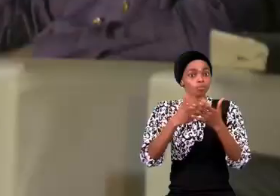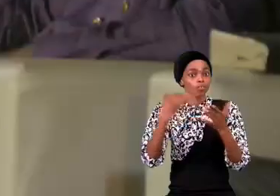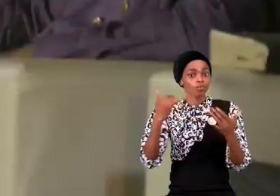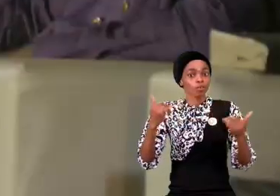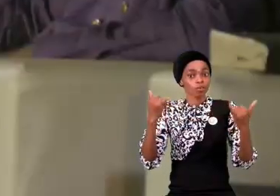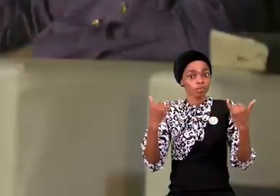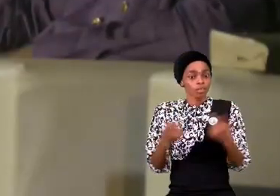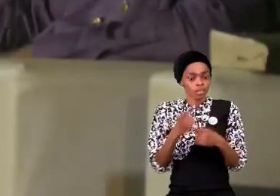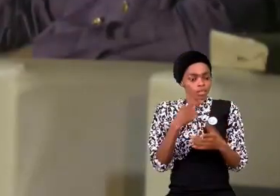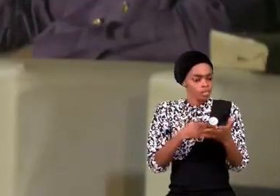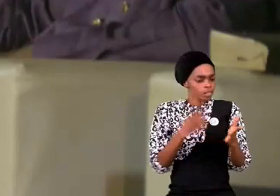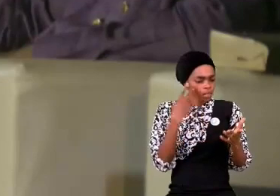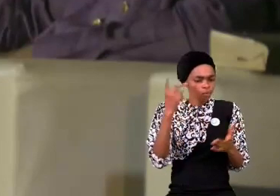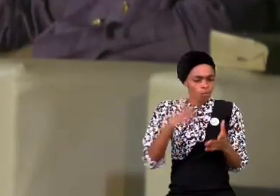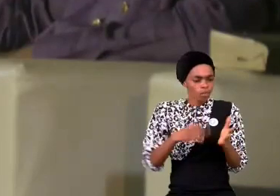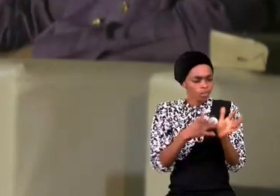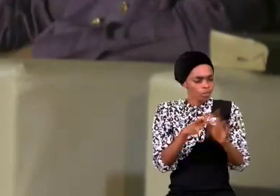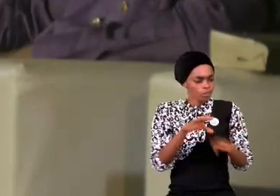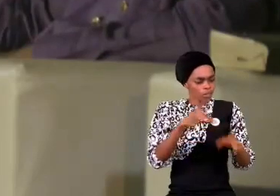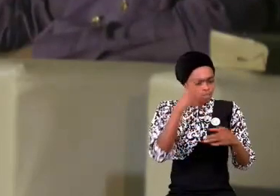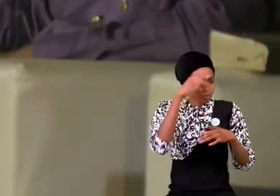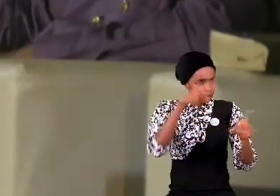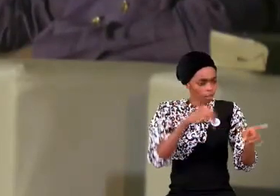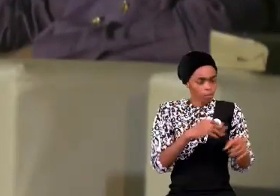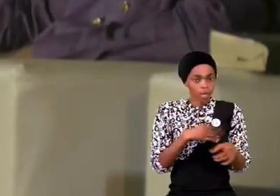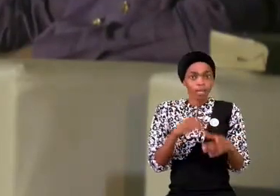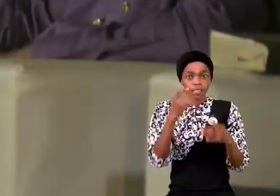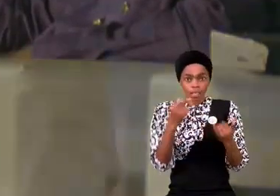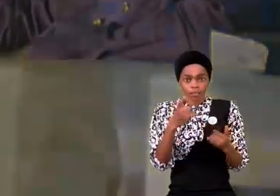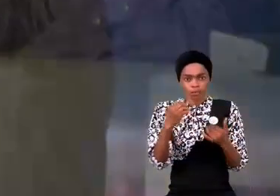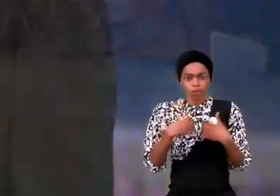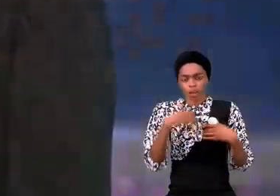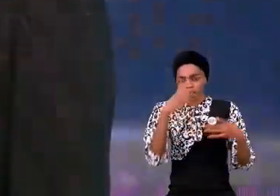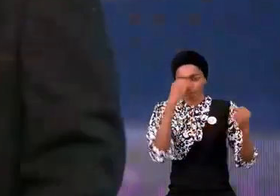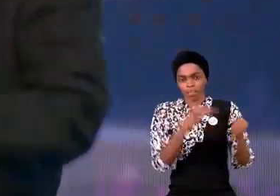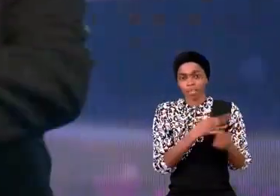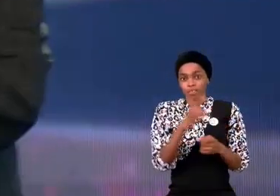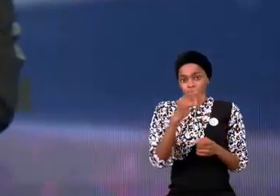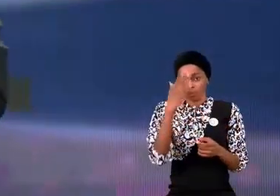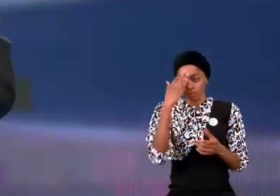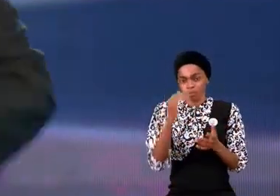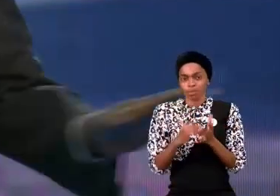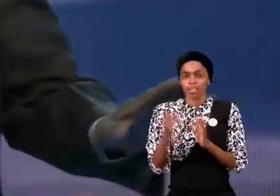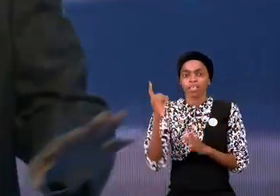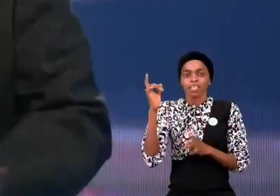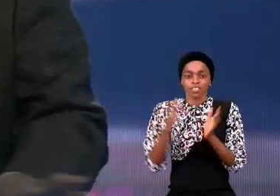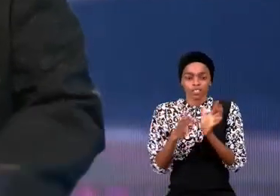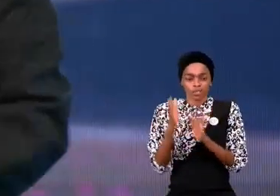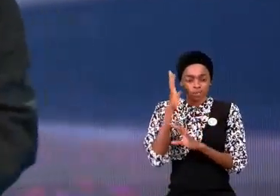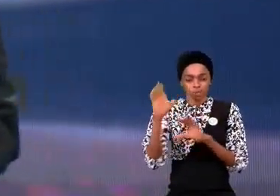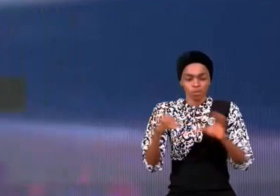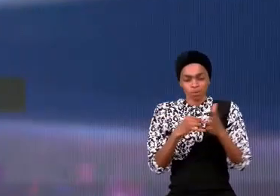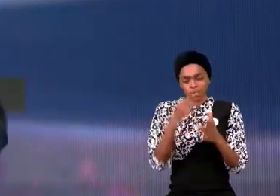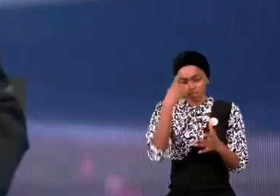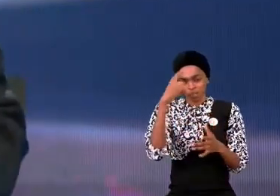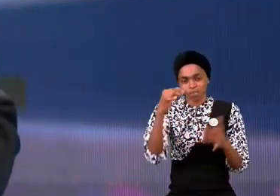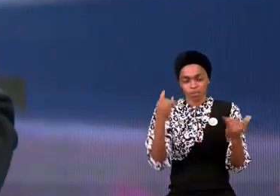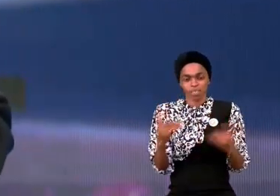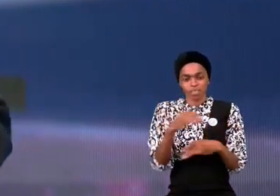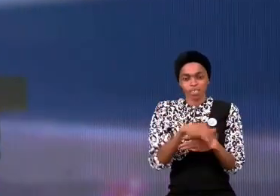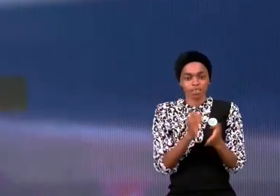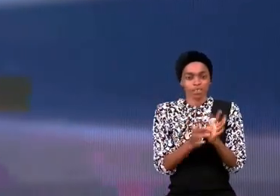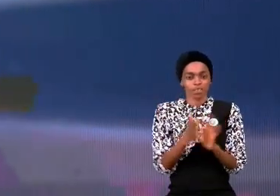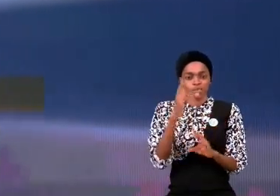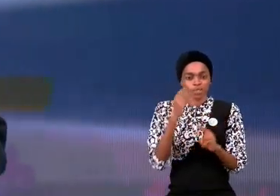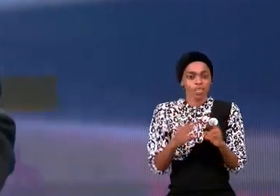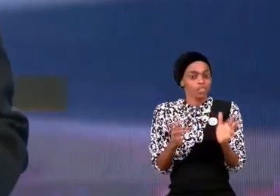for you tonight. He will forgive your sin. It will change your life. It will cleanse all the dirty, dirty